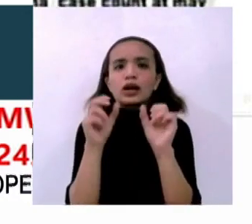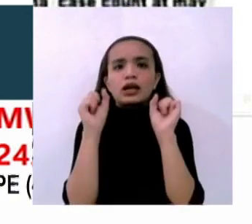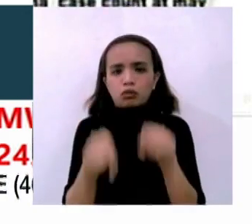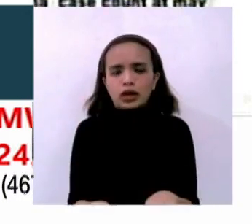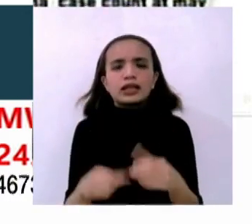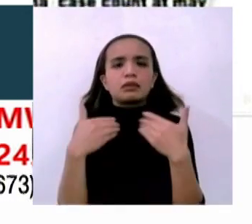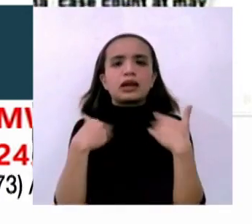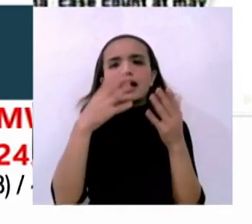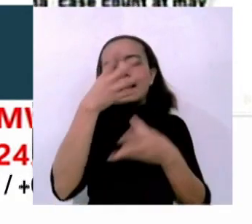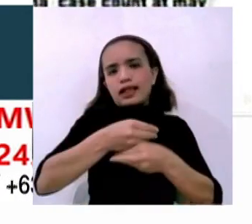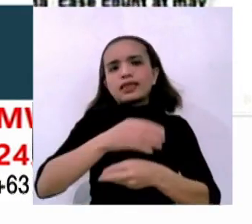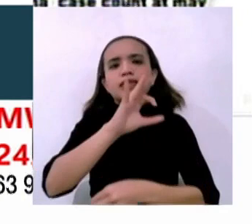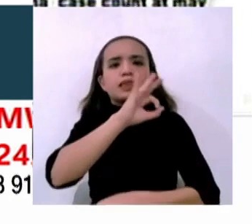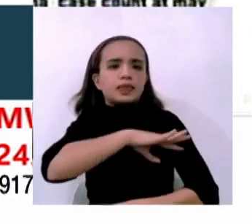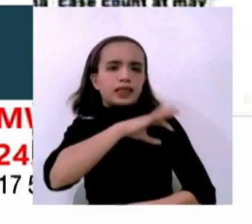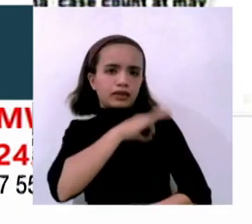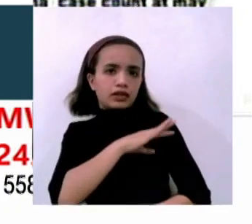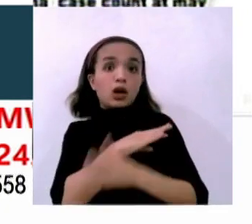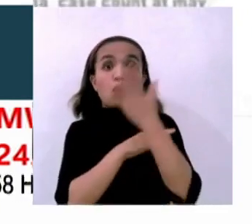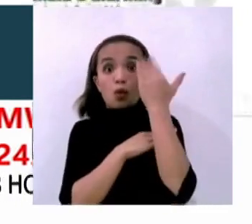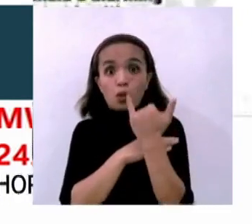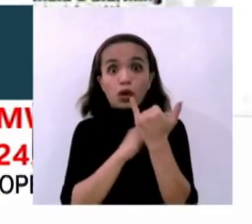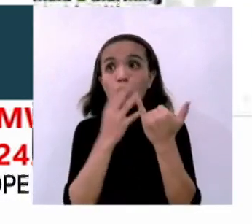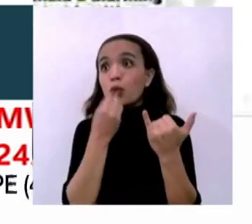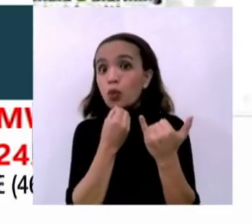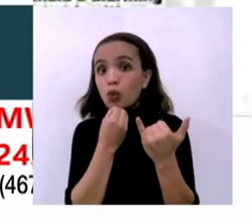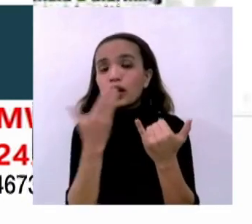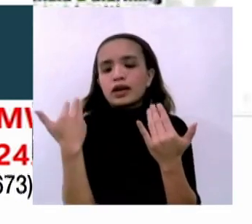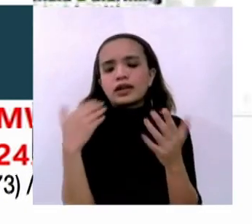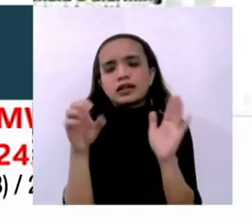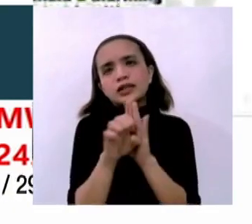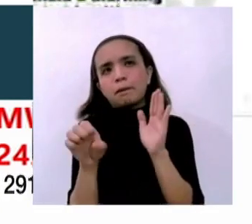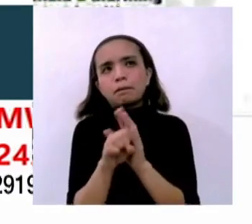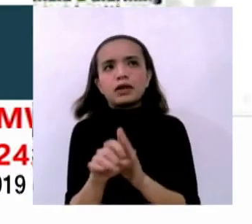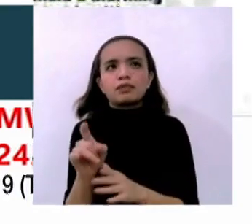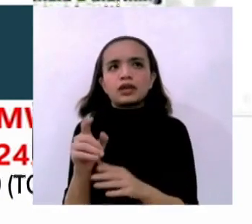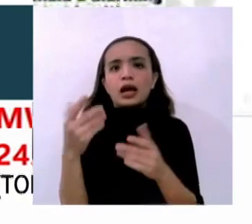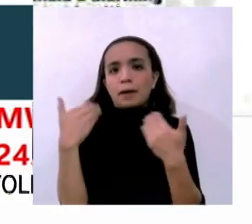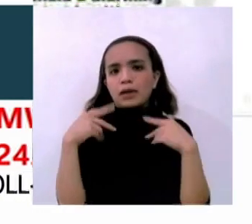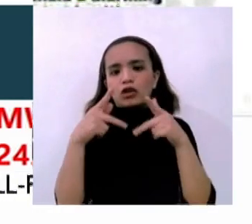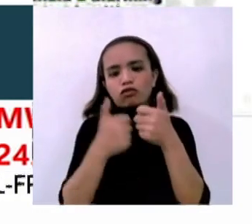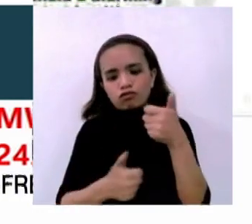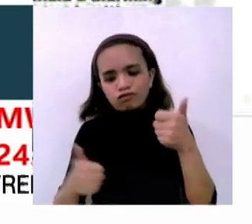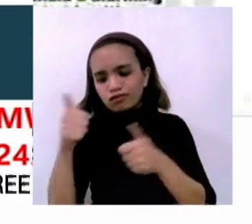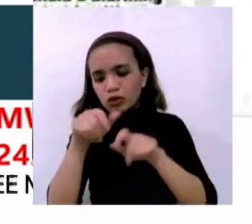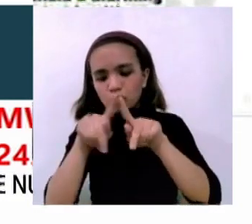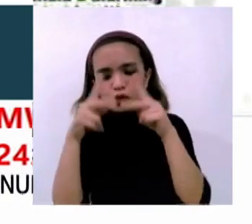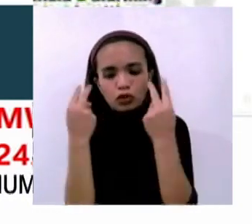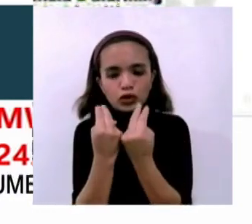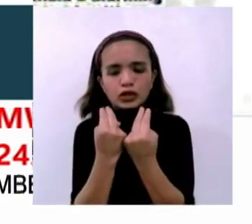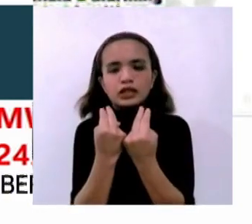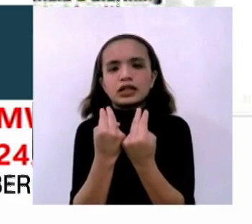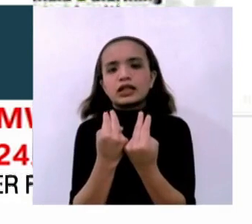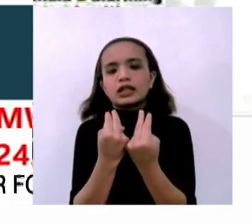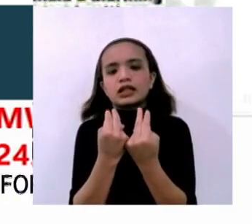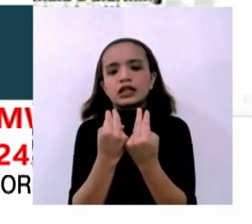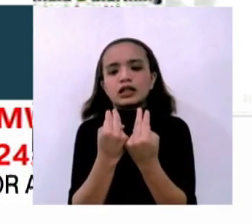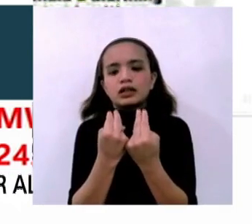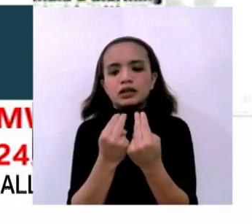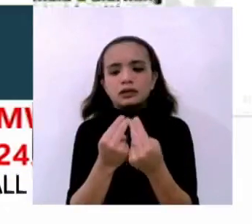incentives para dun sa mga vaccinated. Let's say sa promotion, mas may merits, positive merits ka